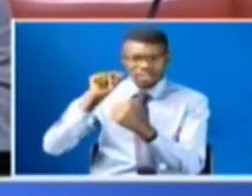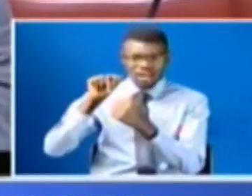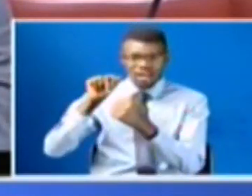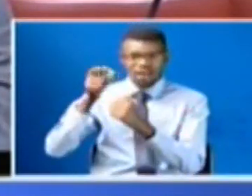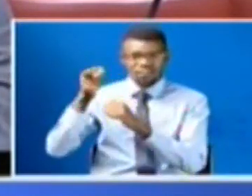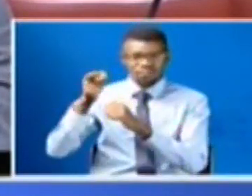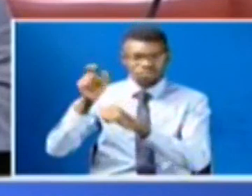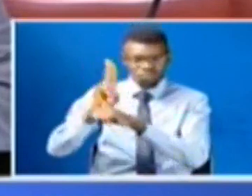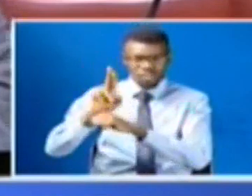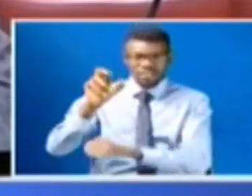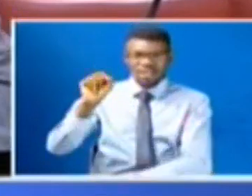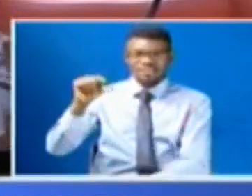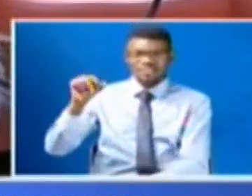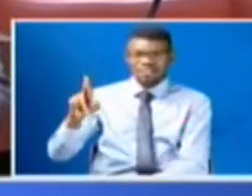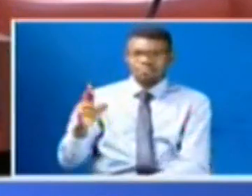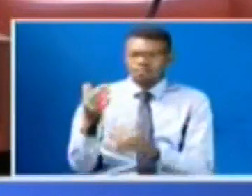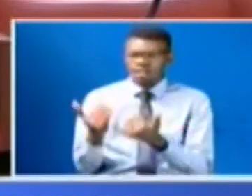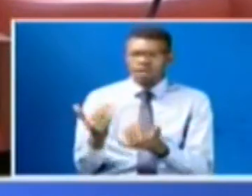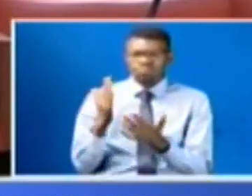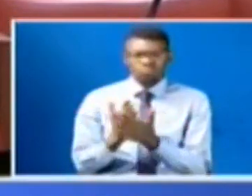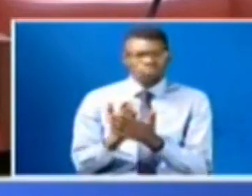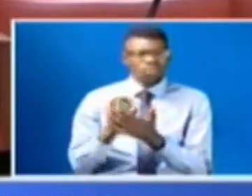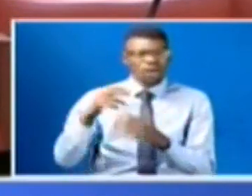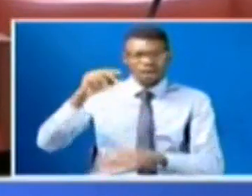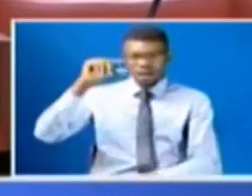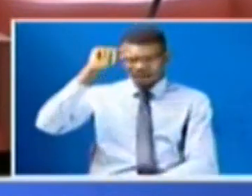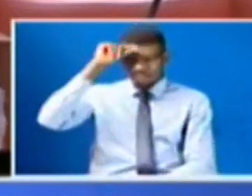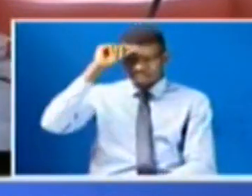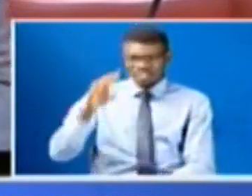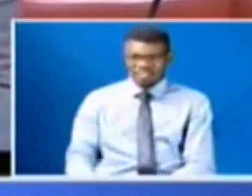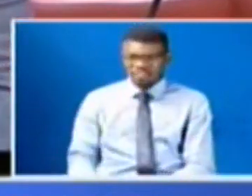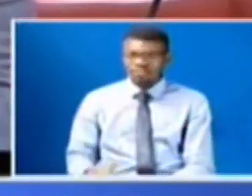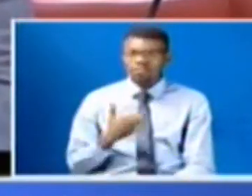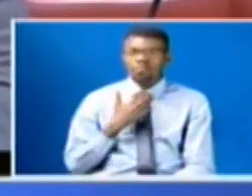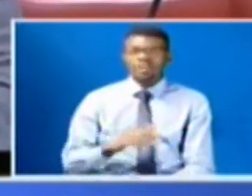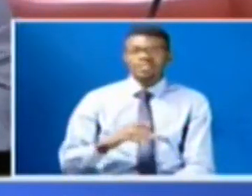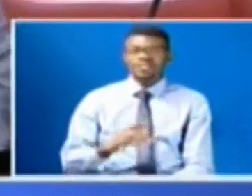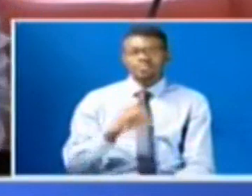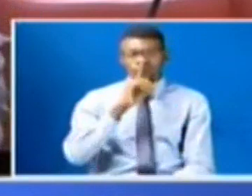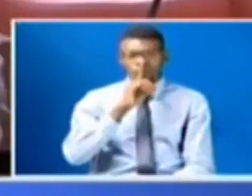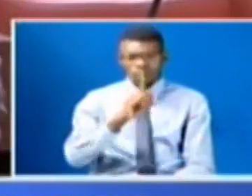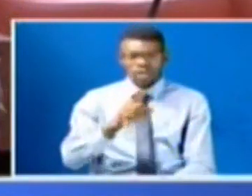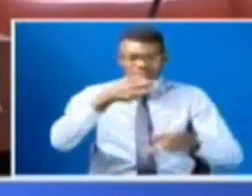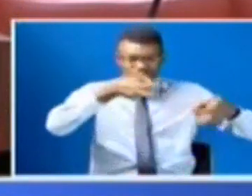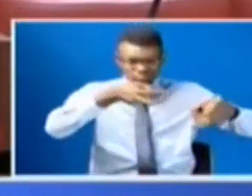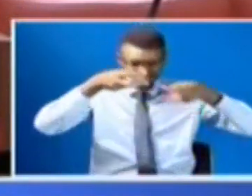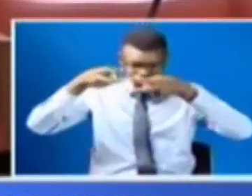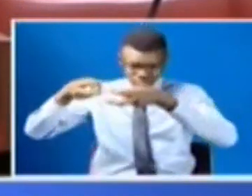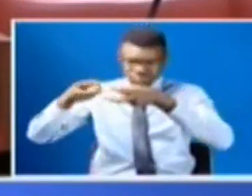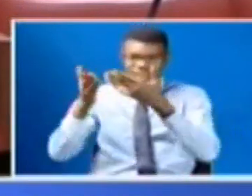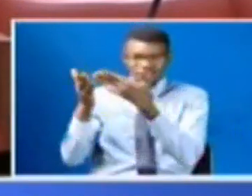railway. There now seems to be a push by the government to have all cargo received at the port of